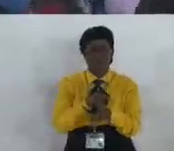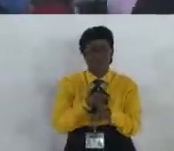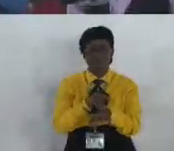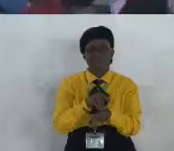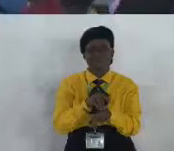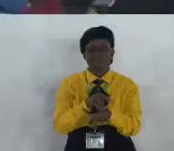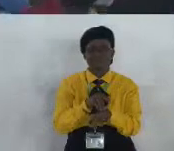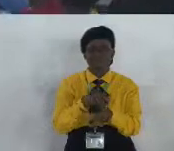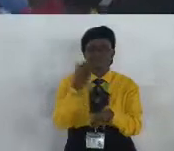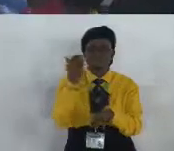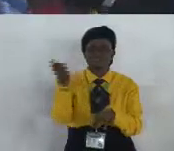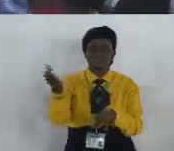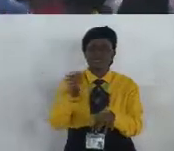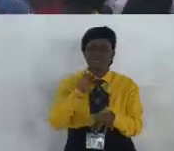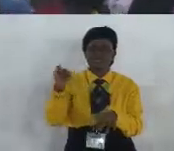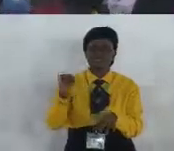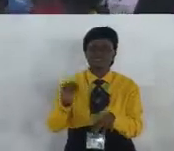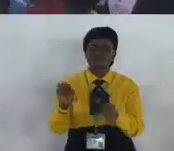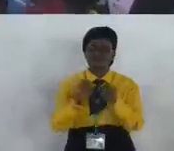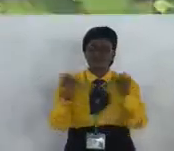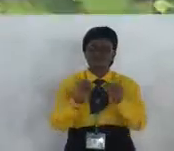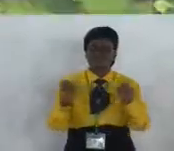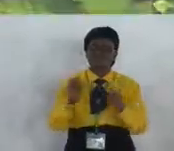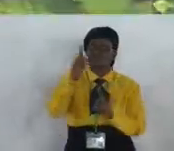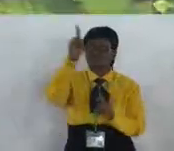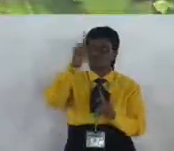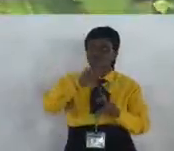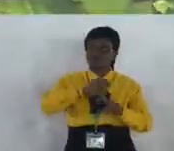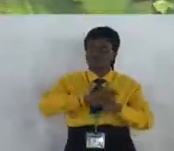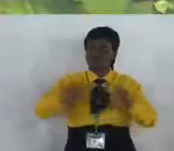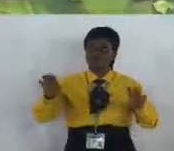There's no searching your understanding.